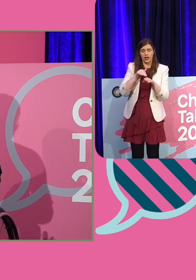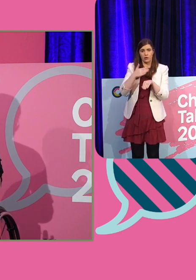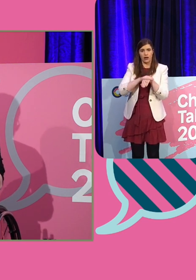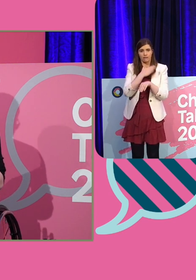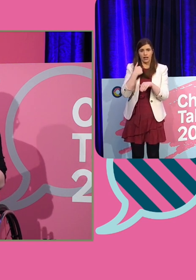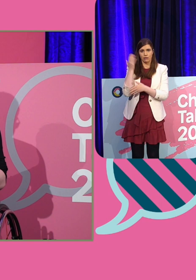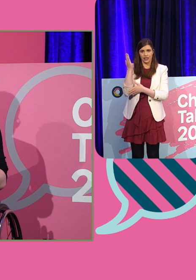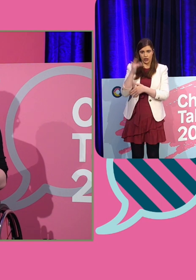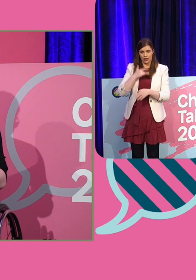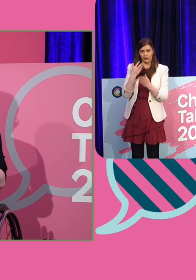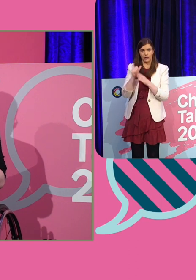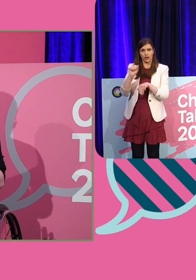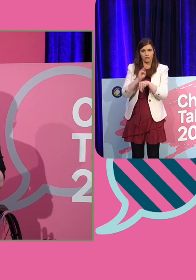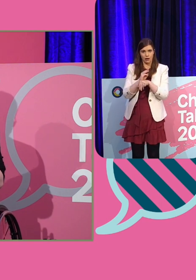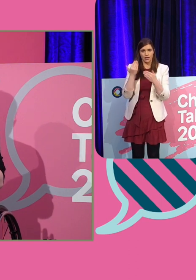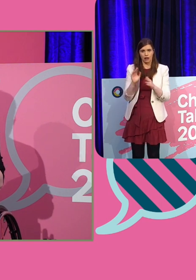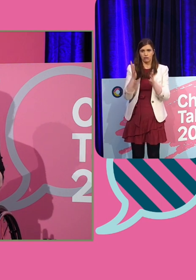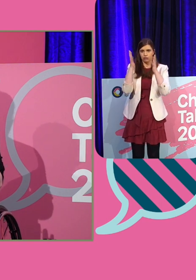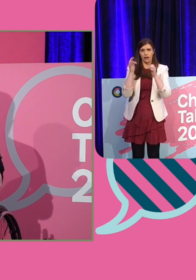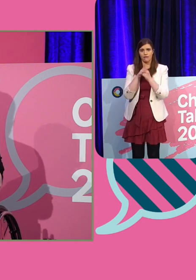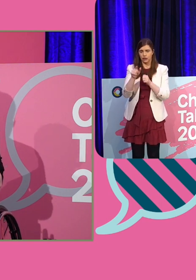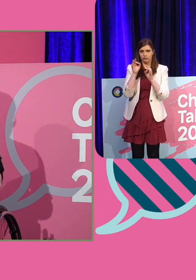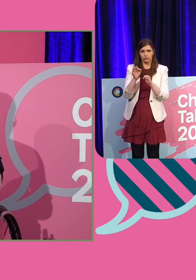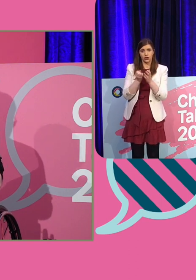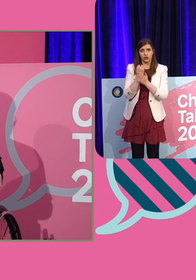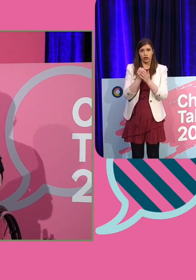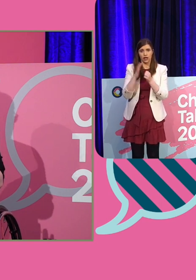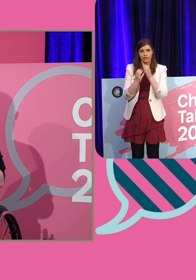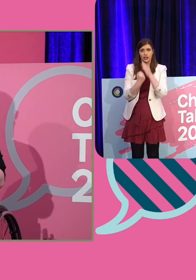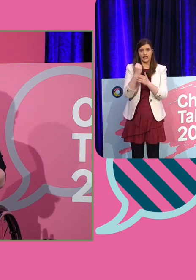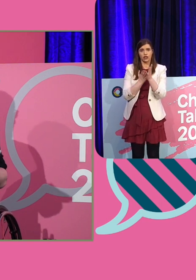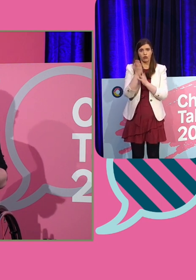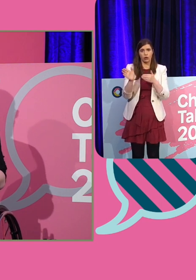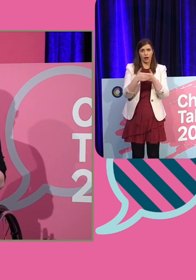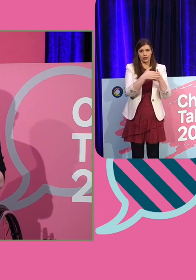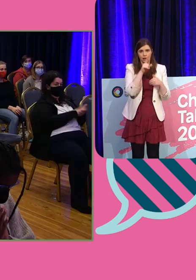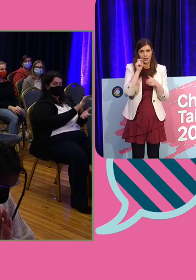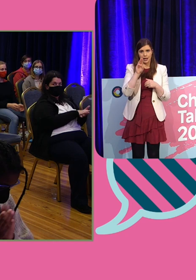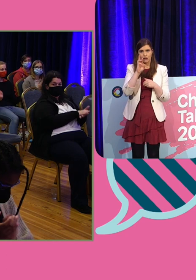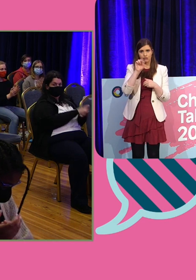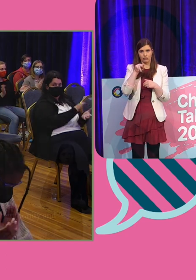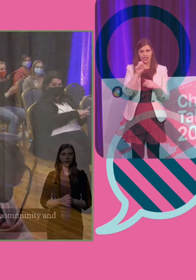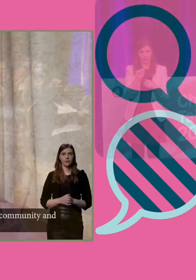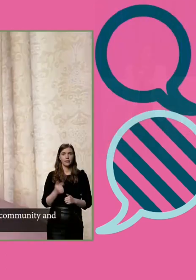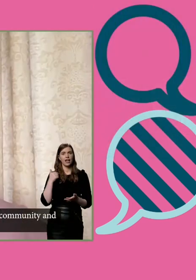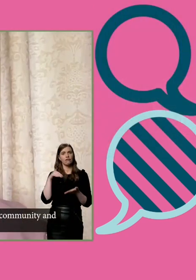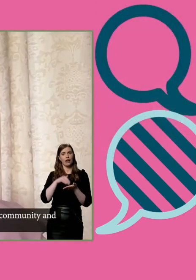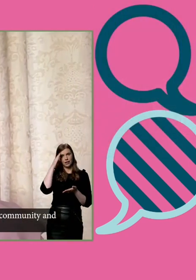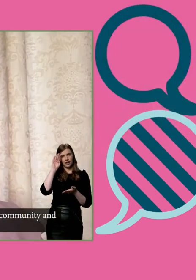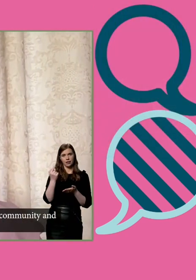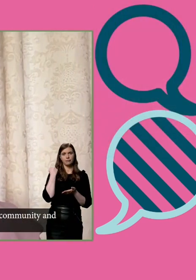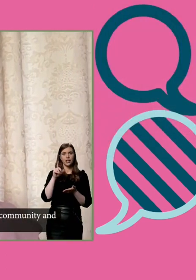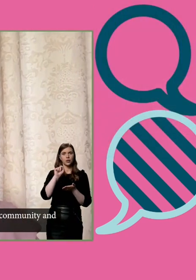Ladies and gentlemen, please give a round of applause for this remarkable story of success during lockdown. Here's Precious. I came to Ireland